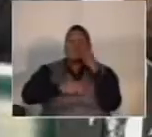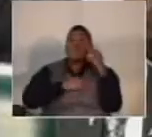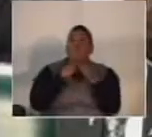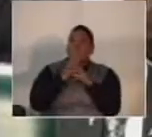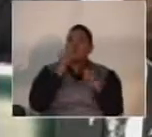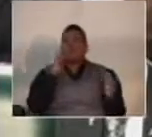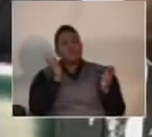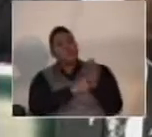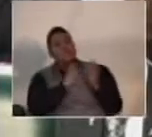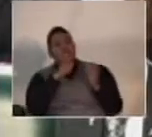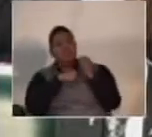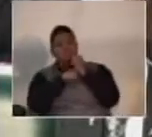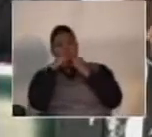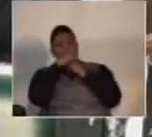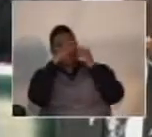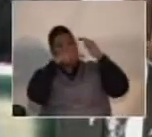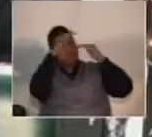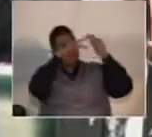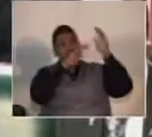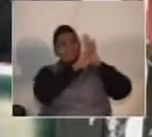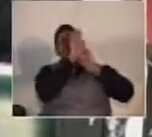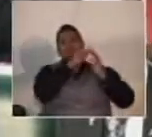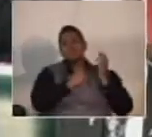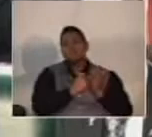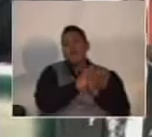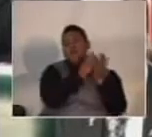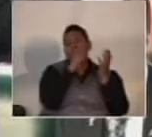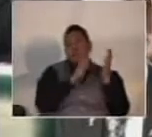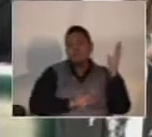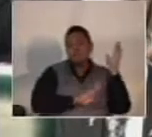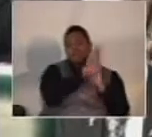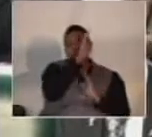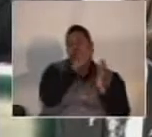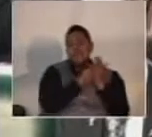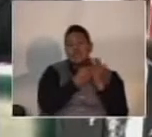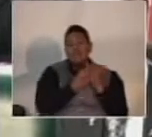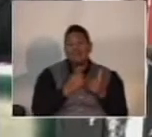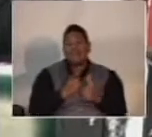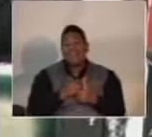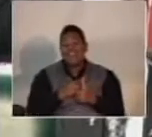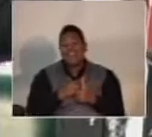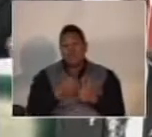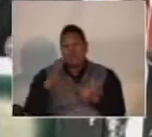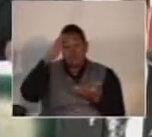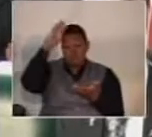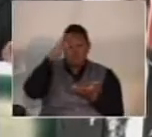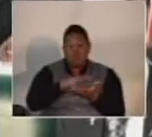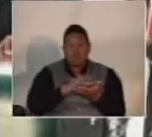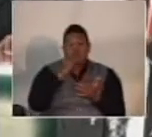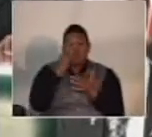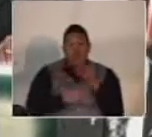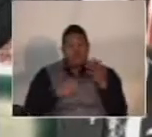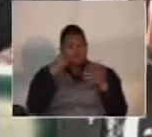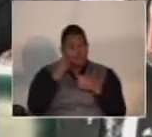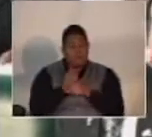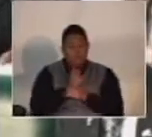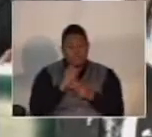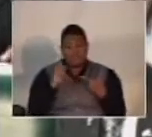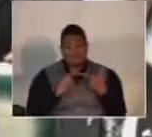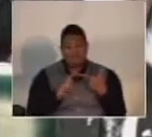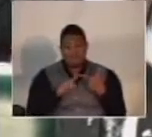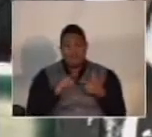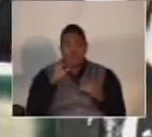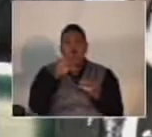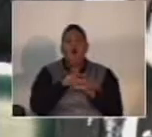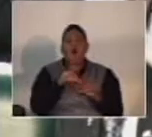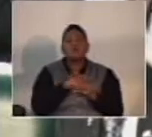that infrastructure development can contribute to economic growth by A, reducing the cost of production, B,